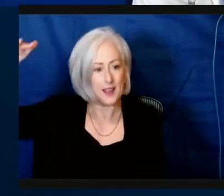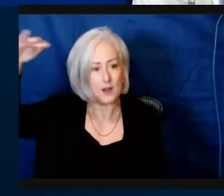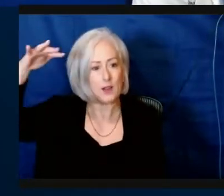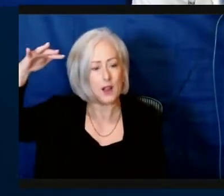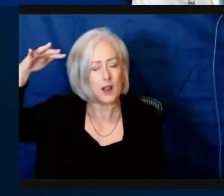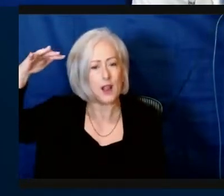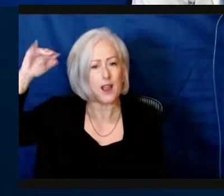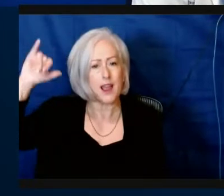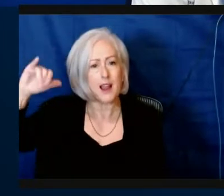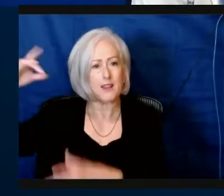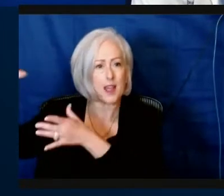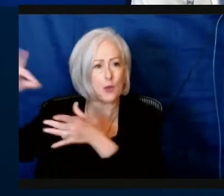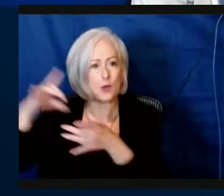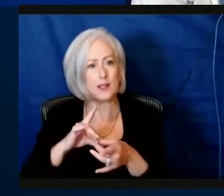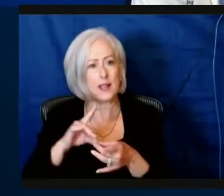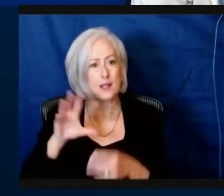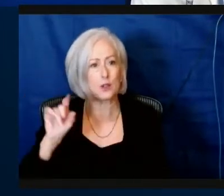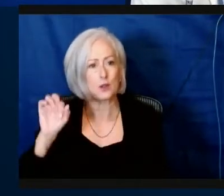microgravity tell us?